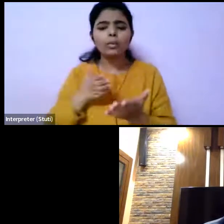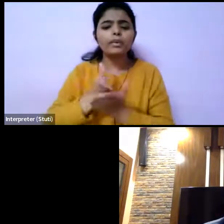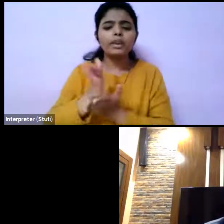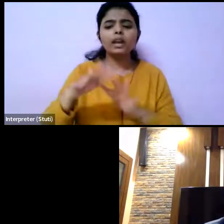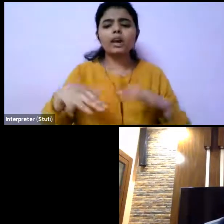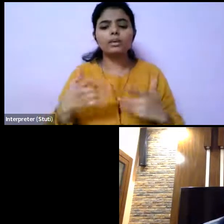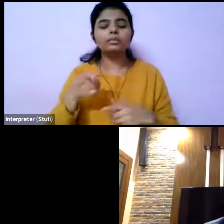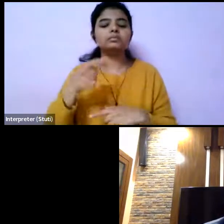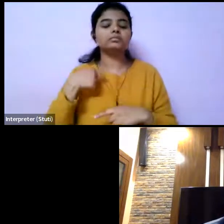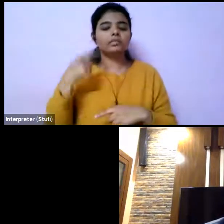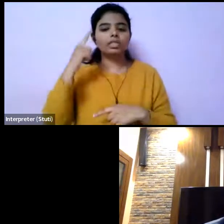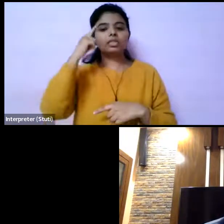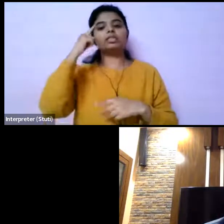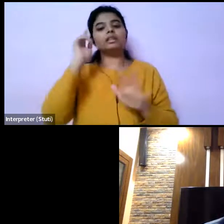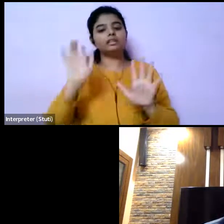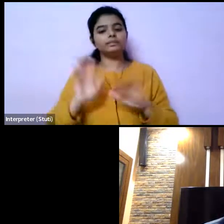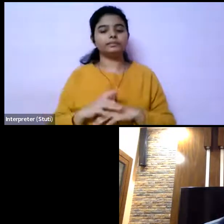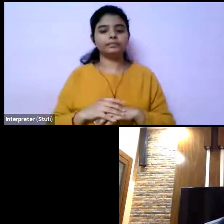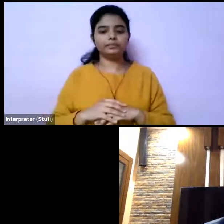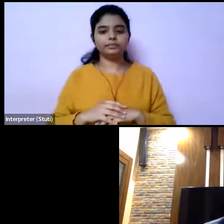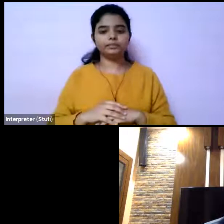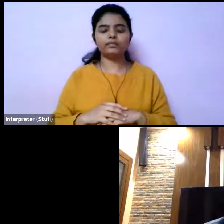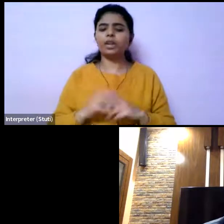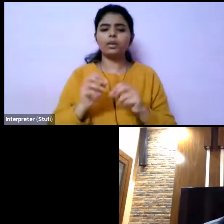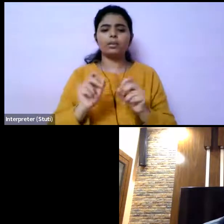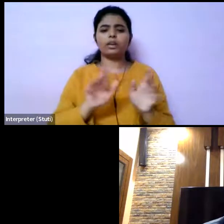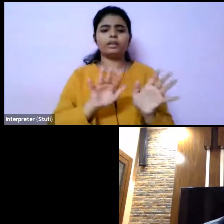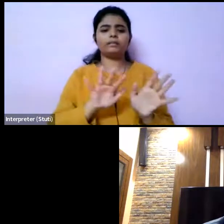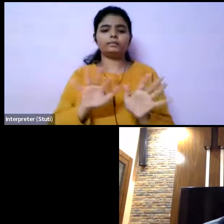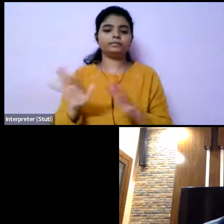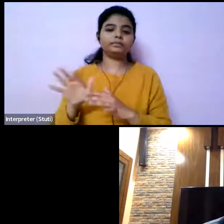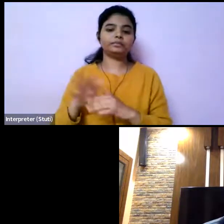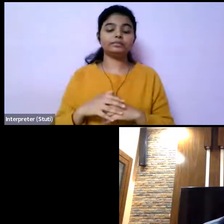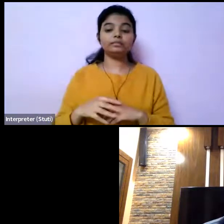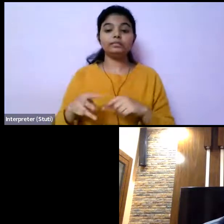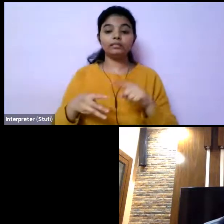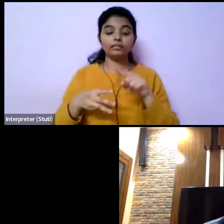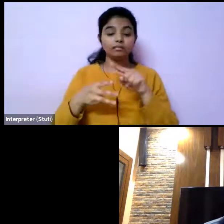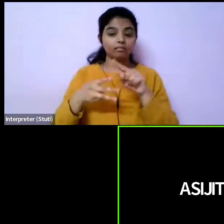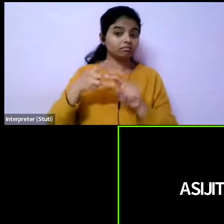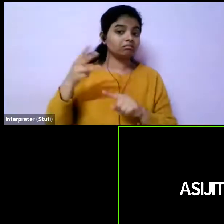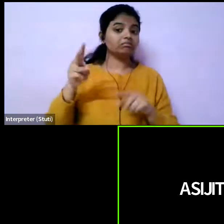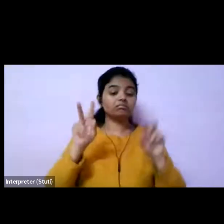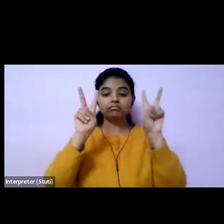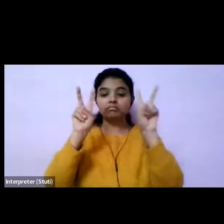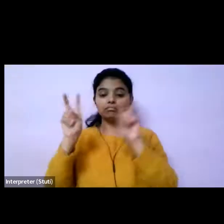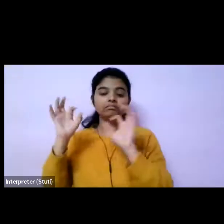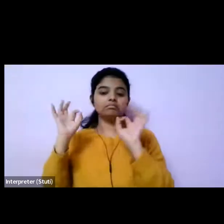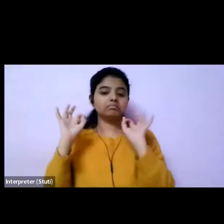are? Mm-hmm. So, but anyway, four very enriching papers,